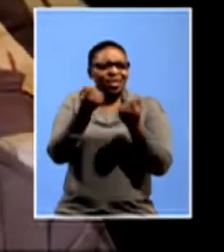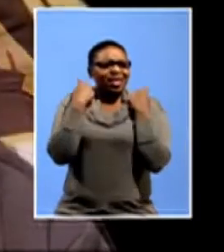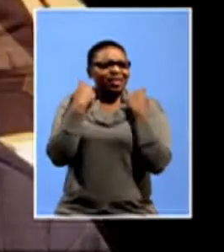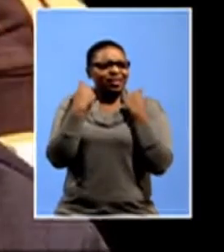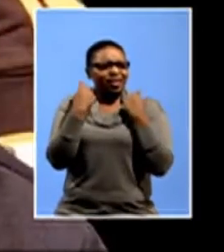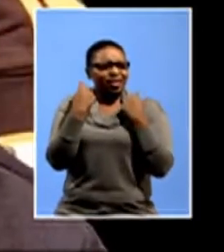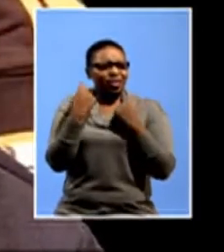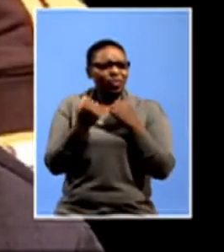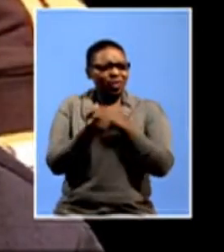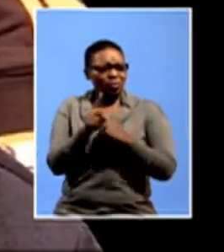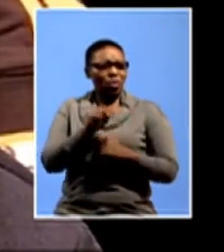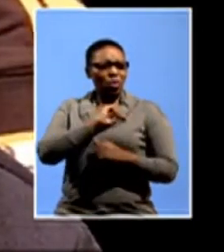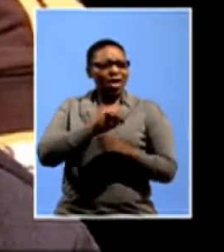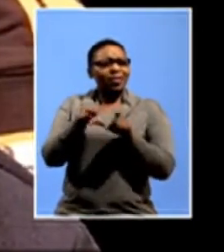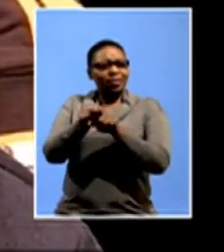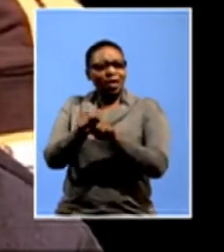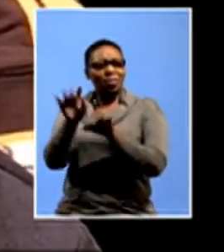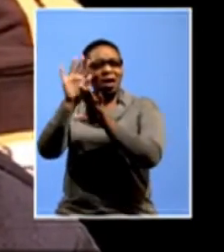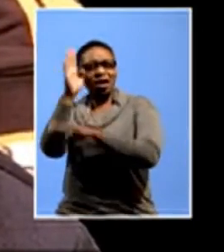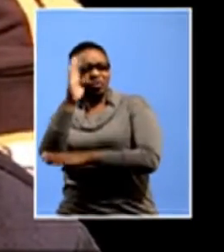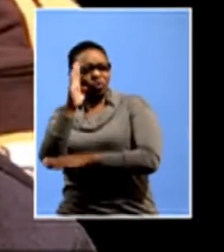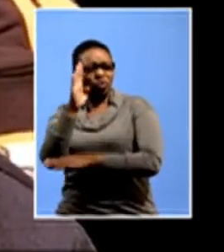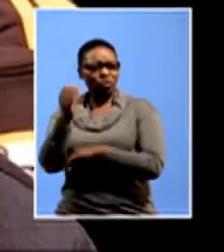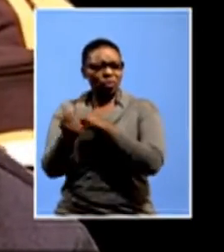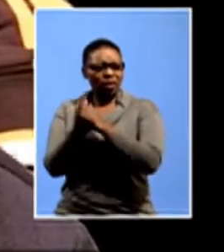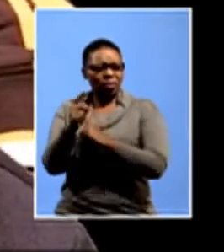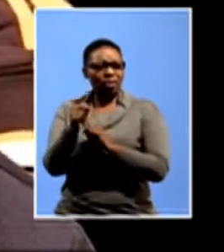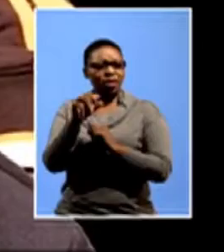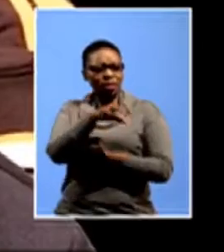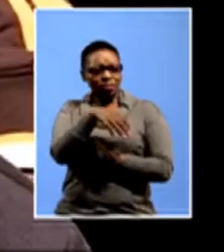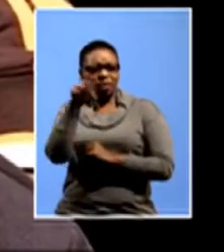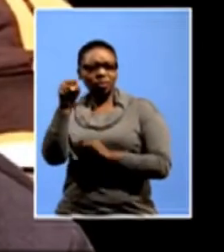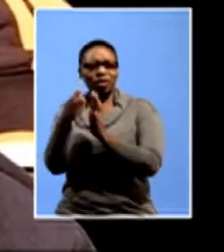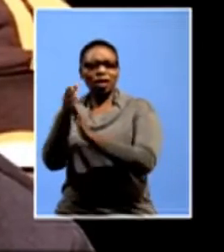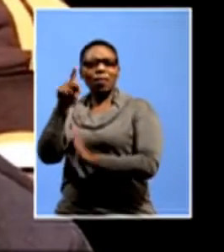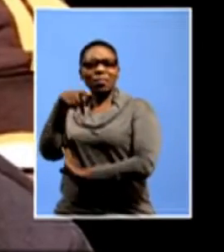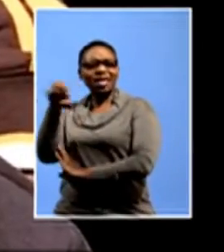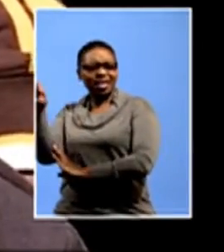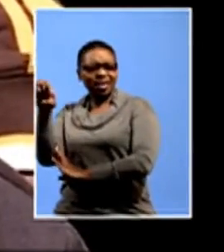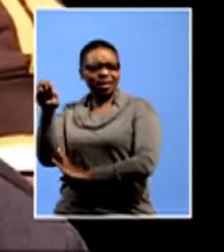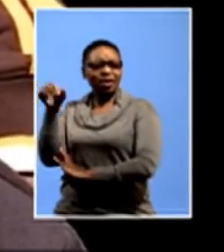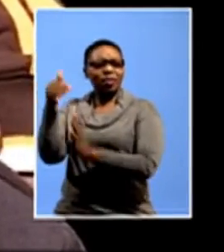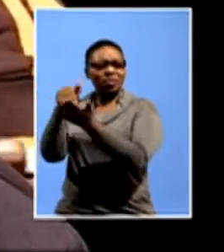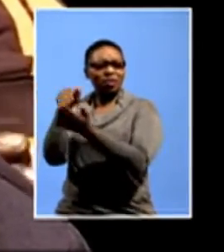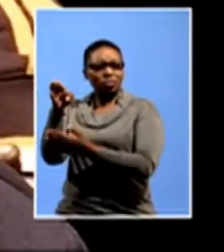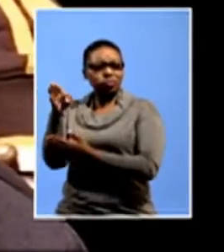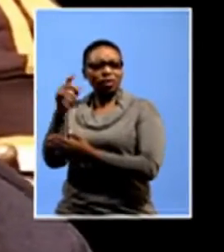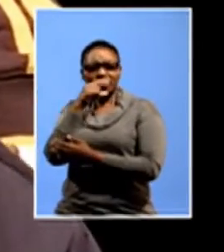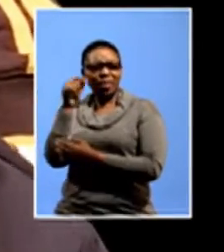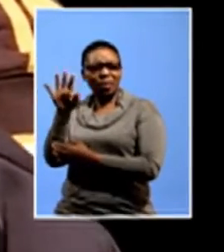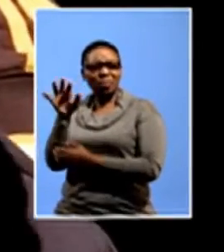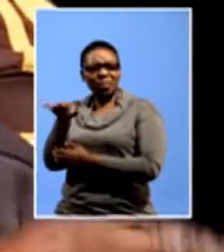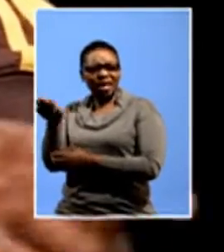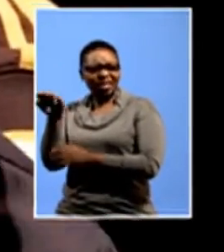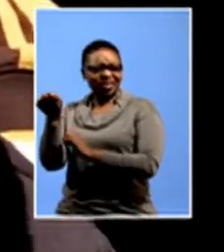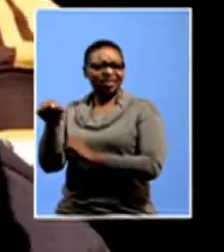afgebrand, ik kan het nou nog niet verstaan. Ik had net, hij zei het aan, zegt er maar toe, vatle met die